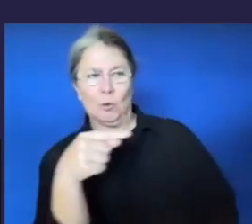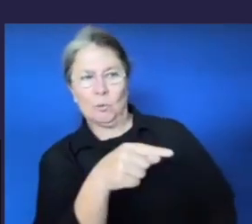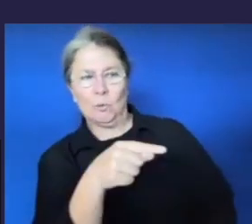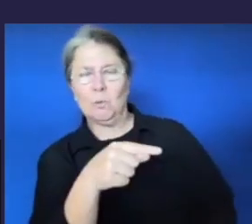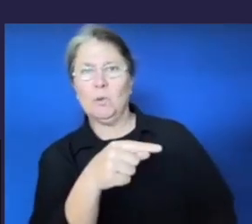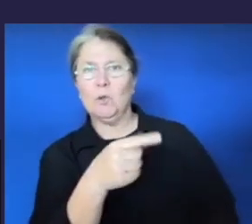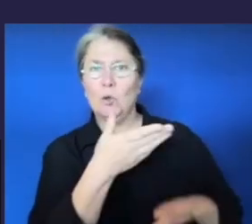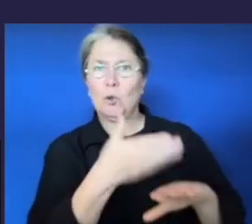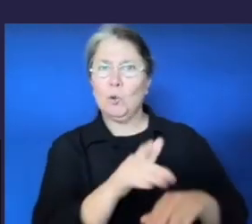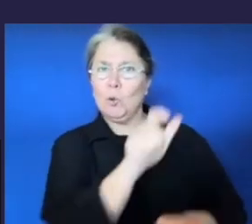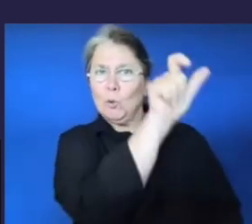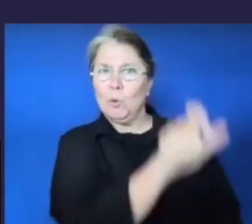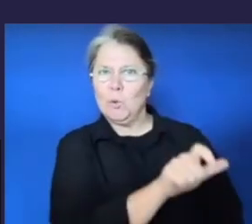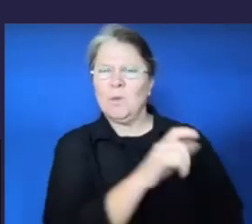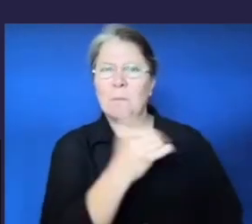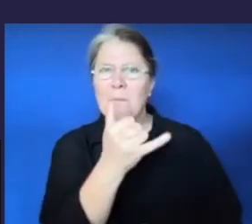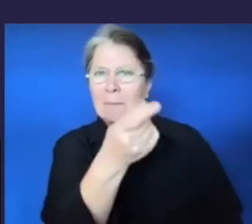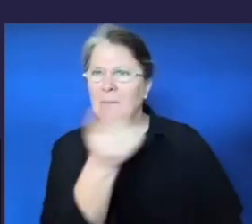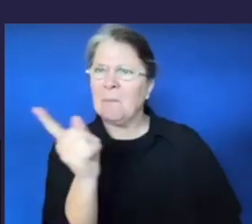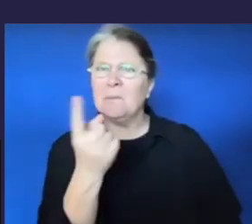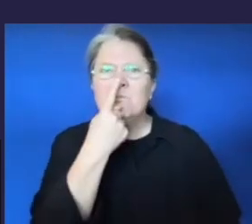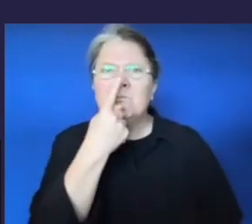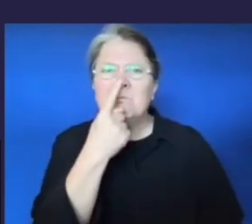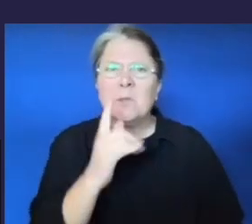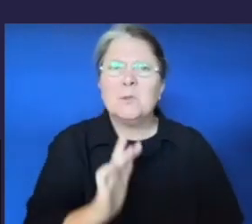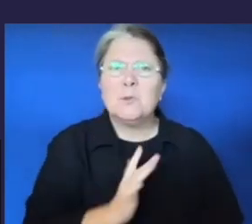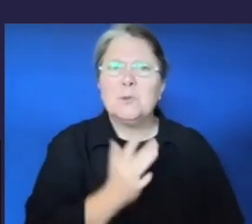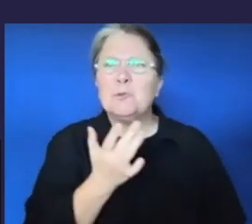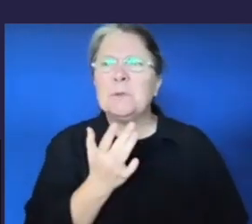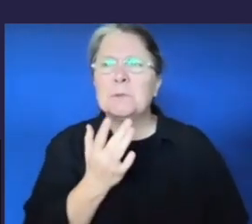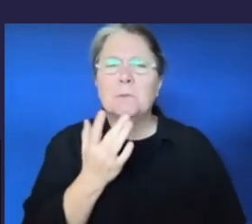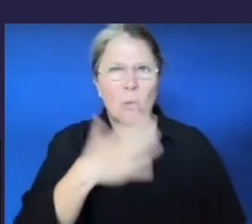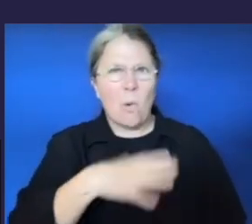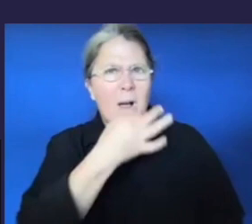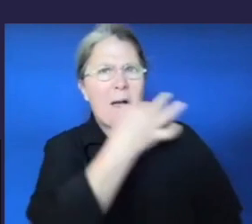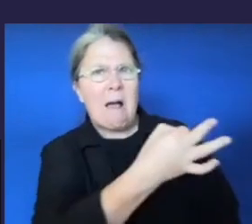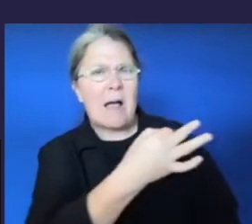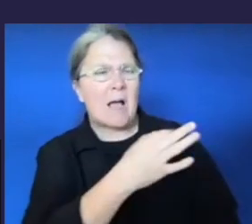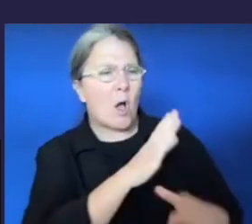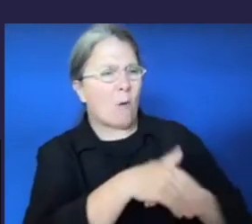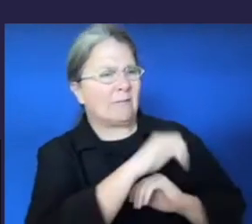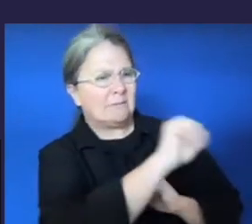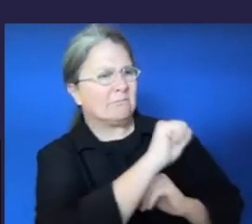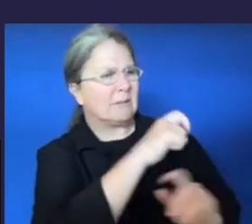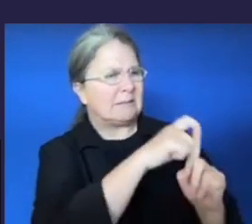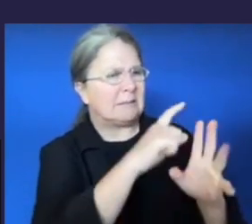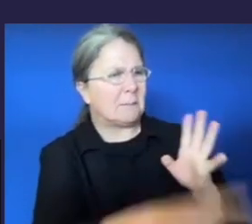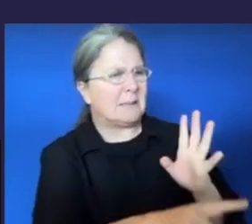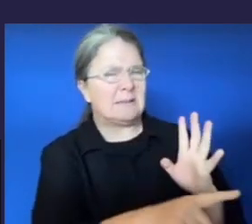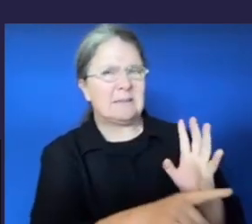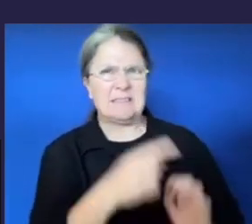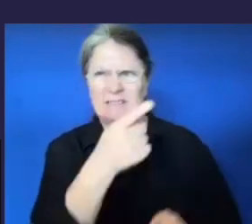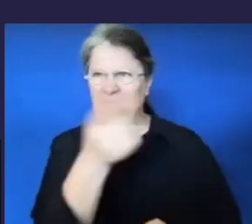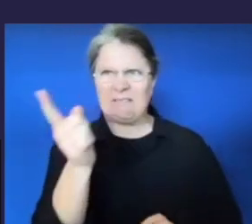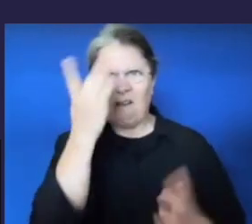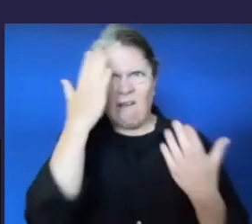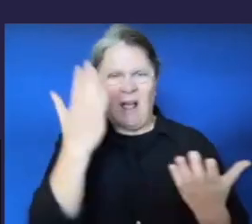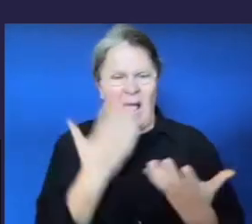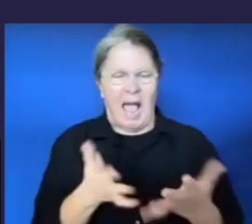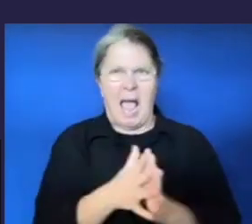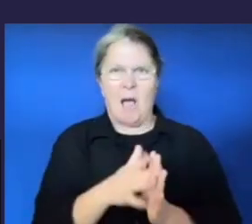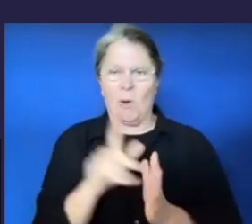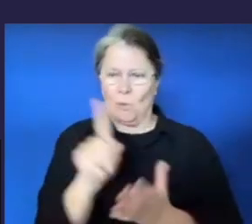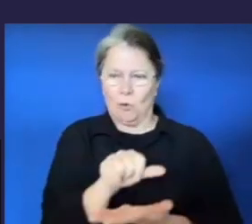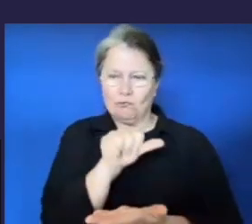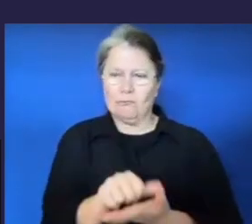may be curious about and ask questions about an individual's disability, or want to ask a question and not know how to do it. This can be a